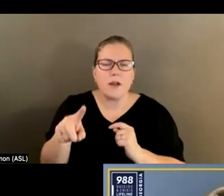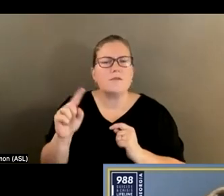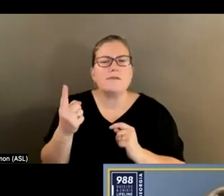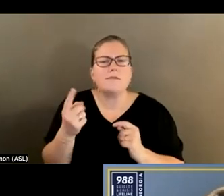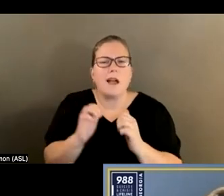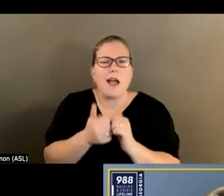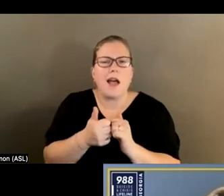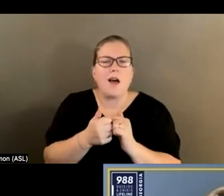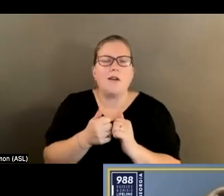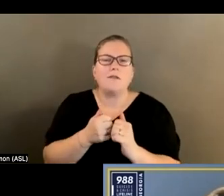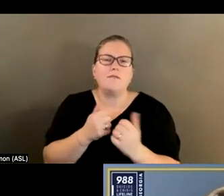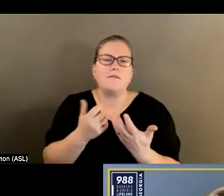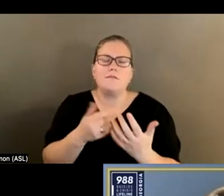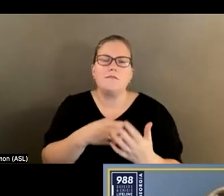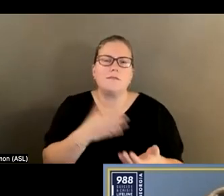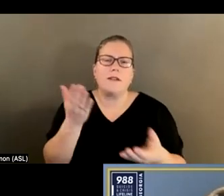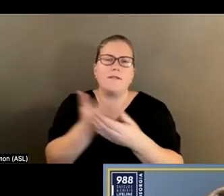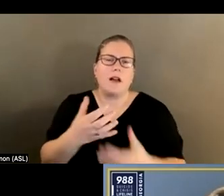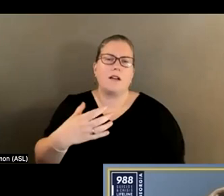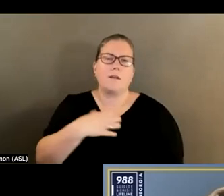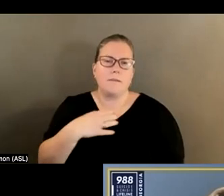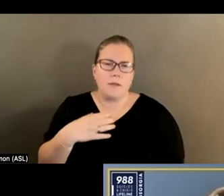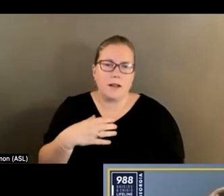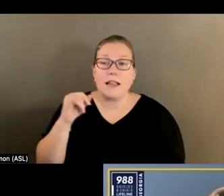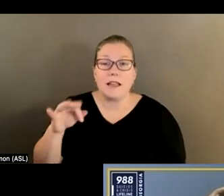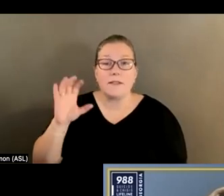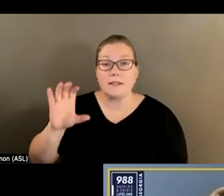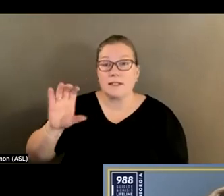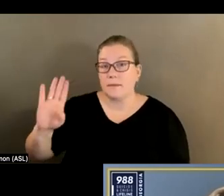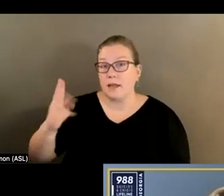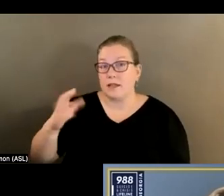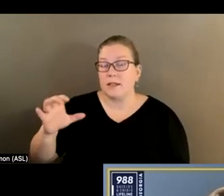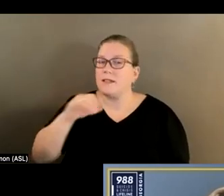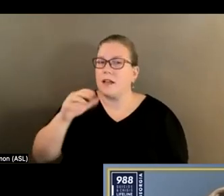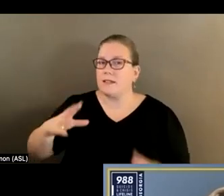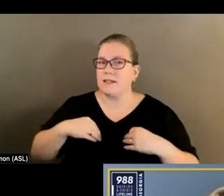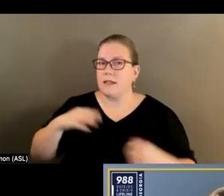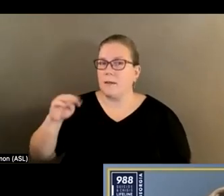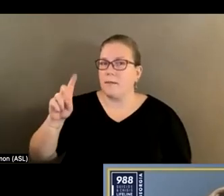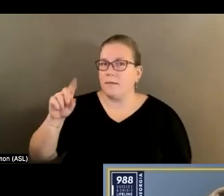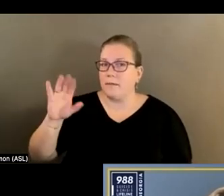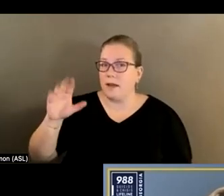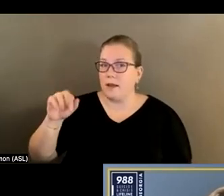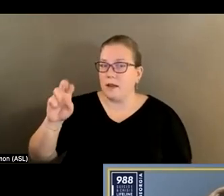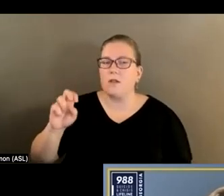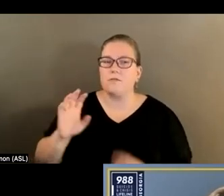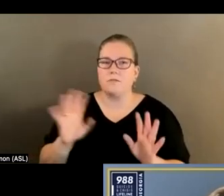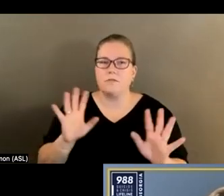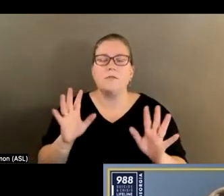file complaints if they say that the CCBHC doesn't accept Medicare. Right now, there are